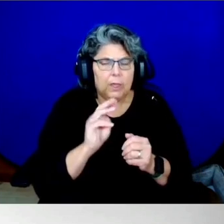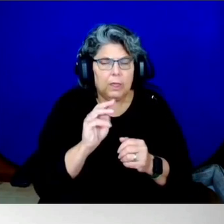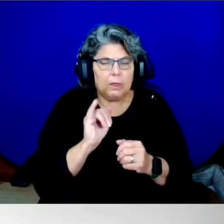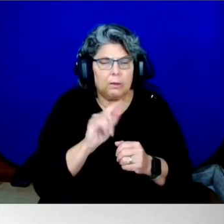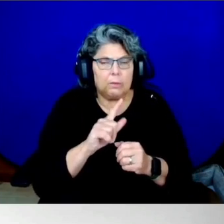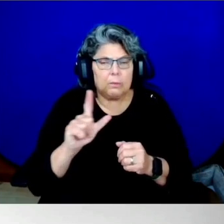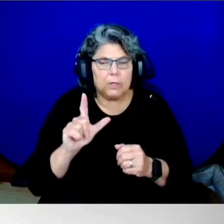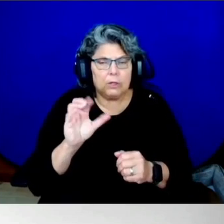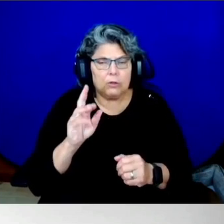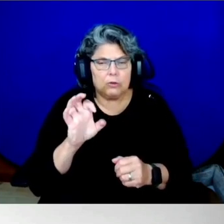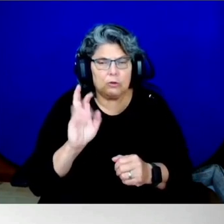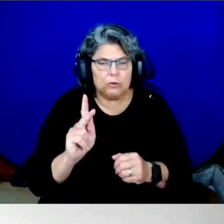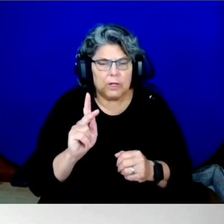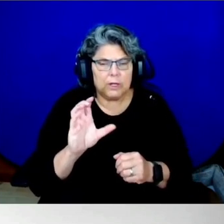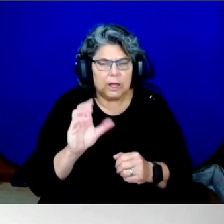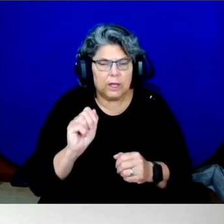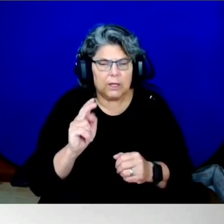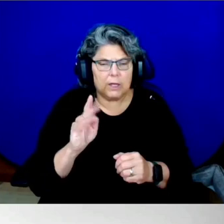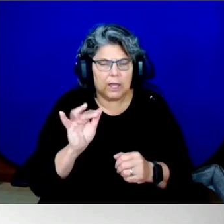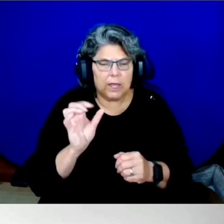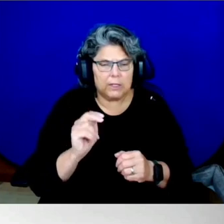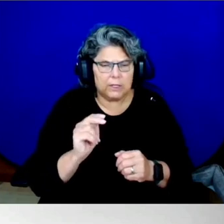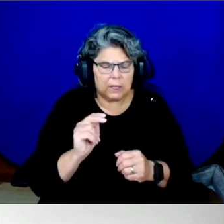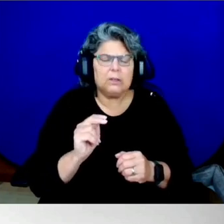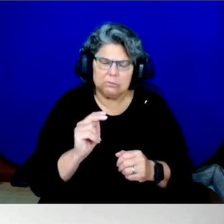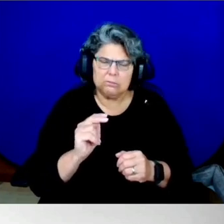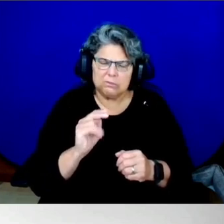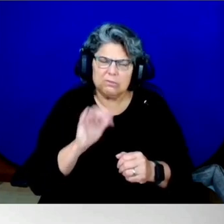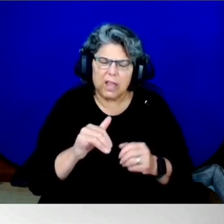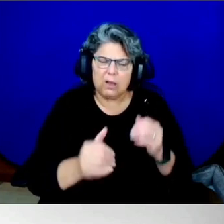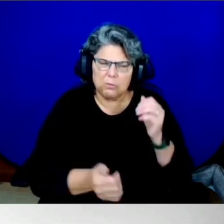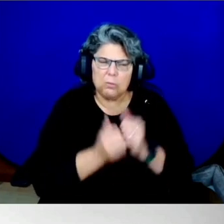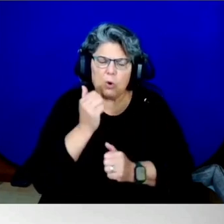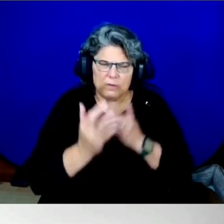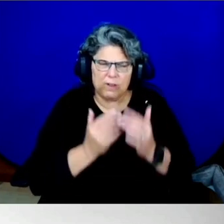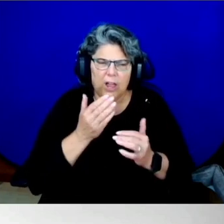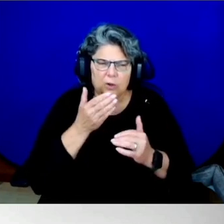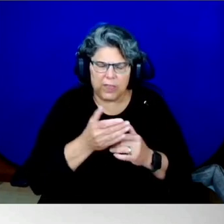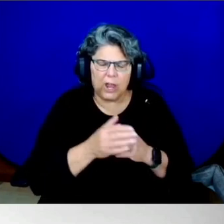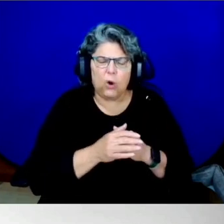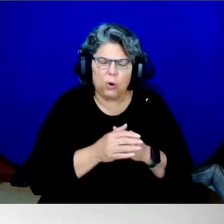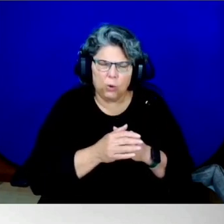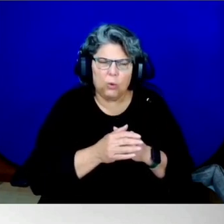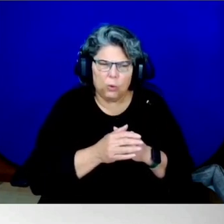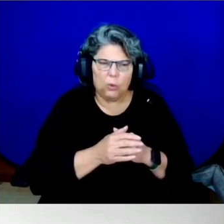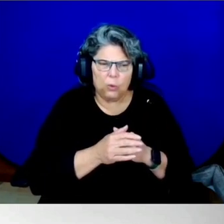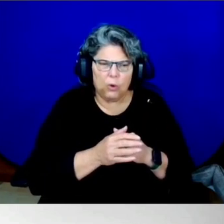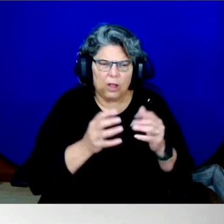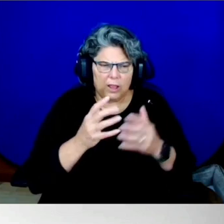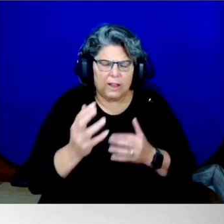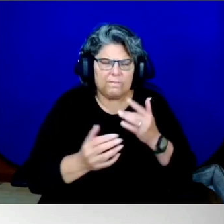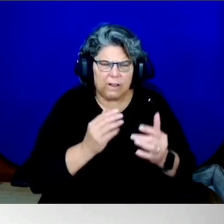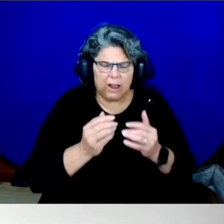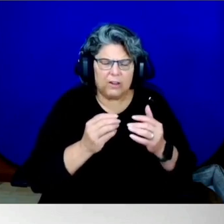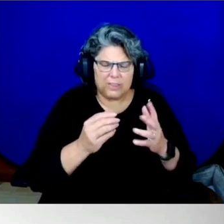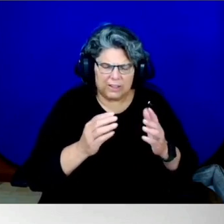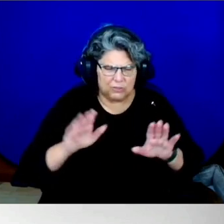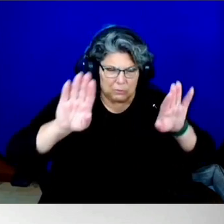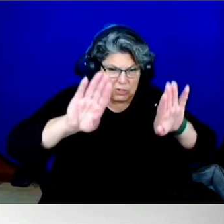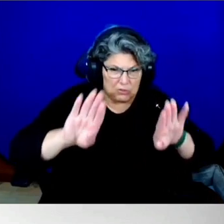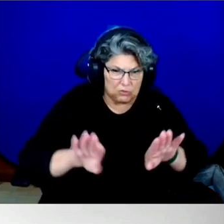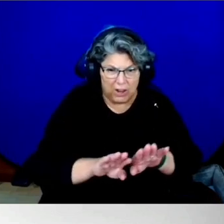drainage area, that's where our most fire activity is currently. So there's a lot of fire that's coming across up out of the drainages and